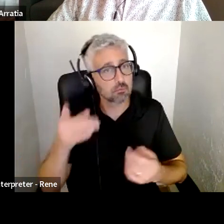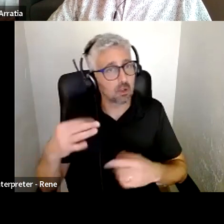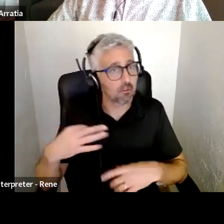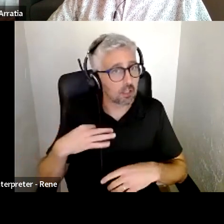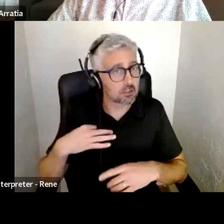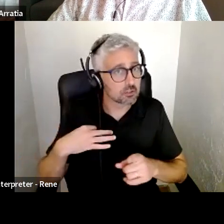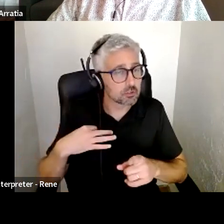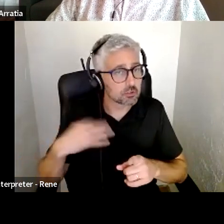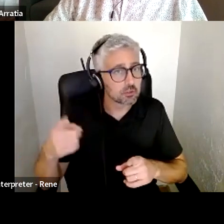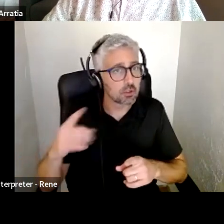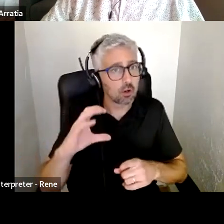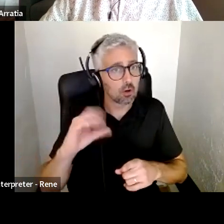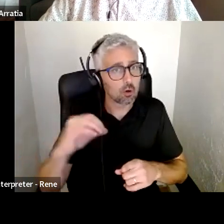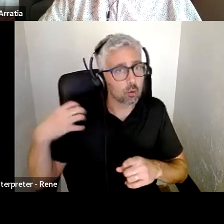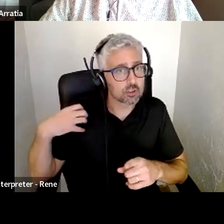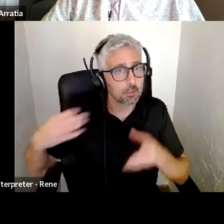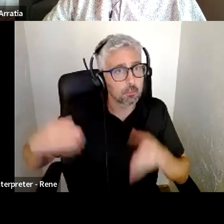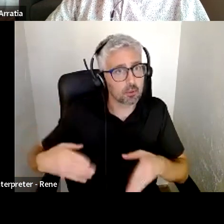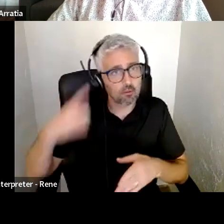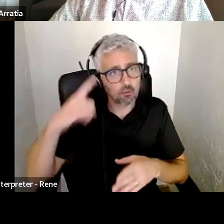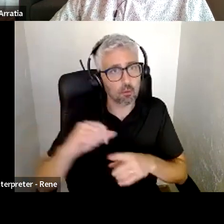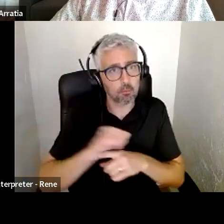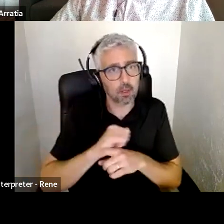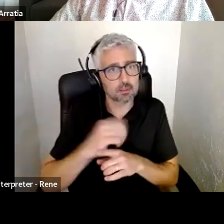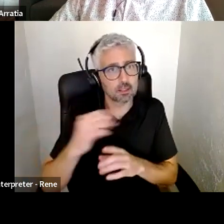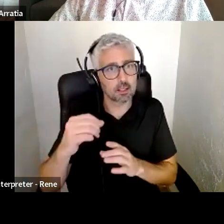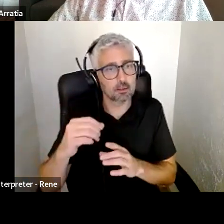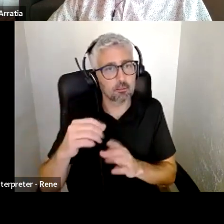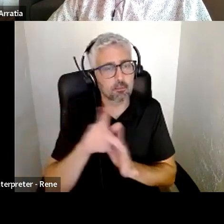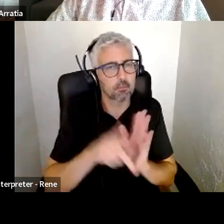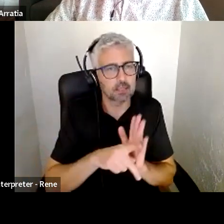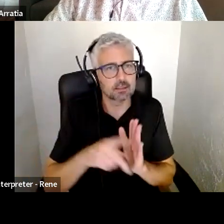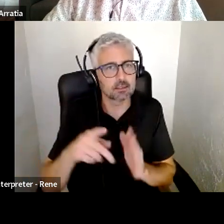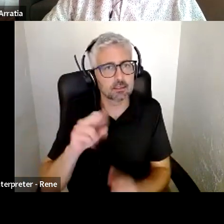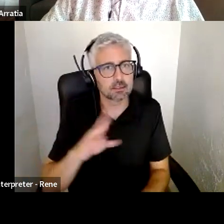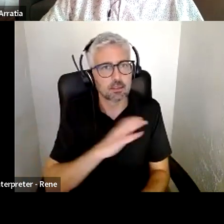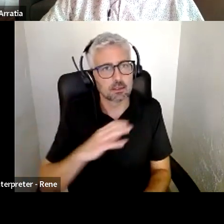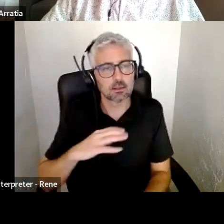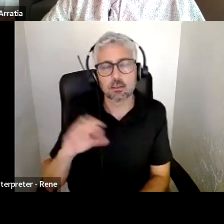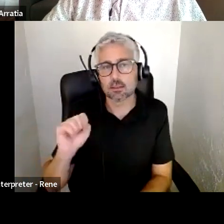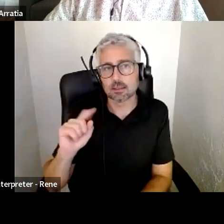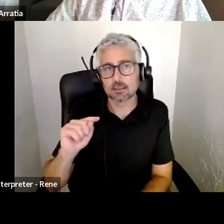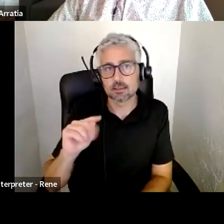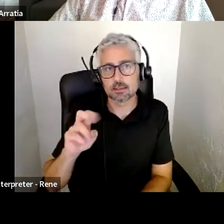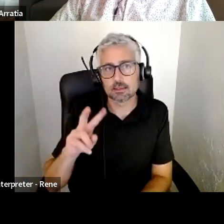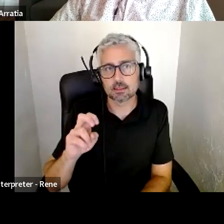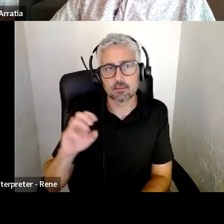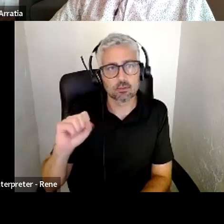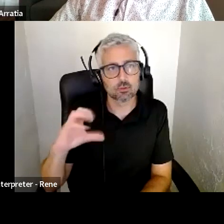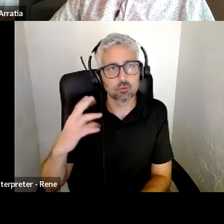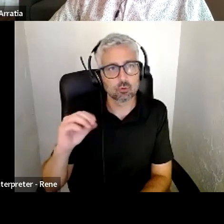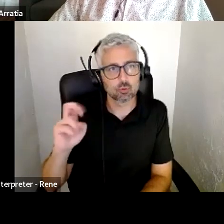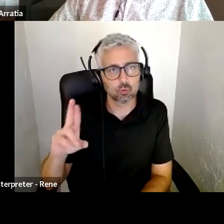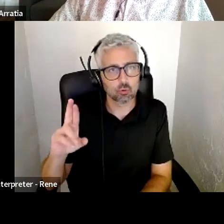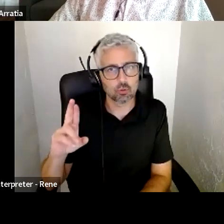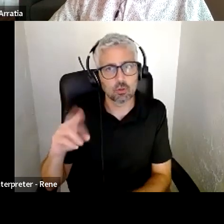on the co-chair position for the Policy and Practice Subcommittee. Steve Schooner, he has told us that